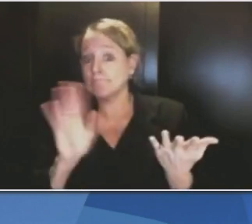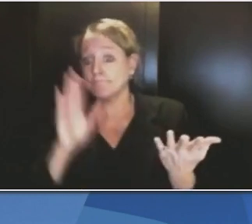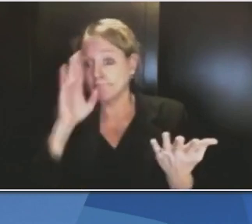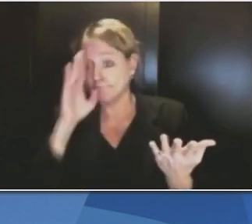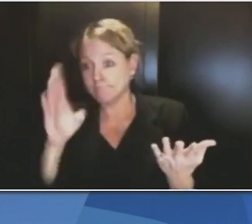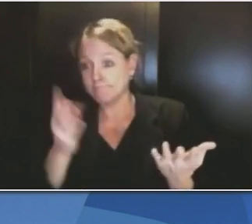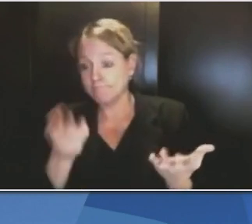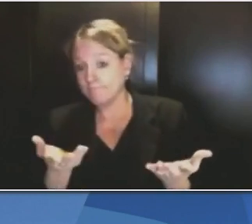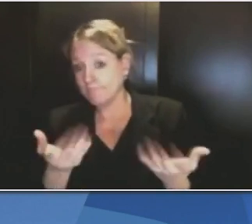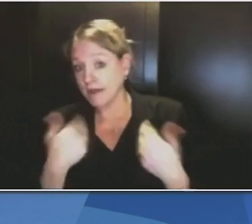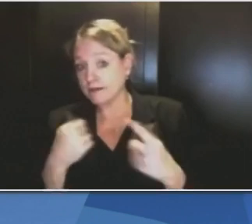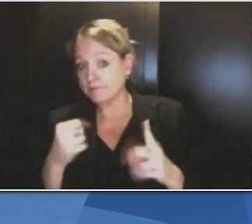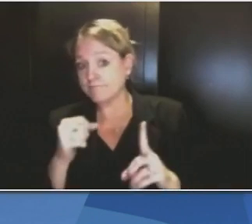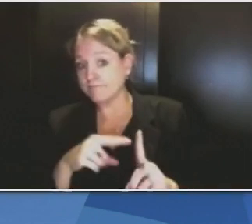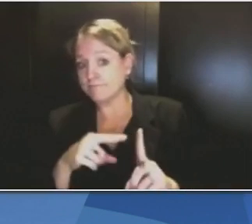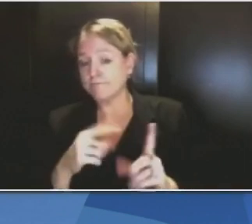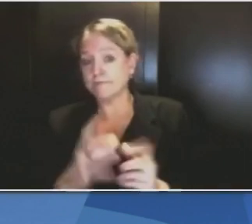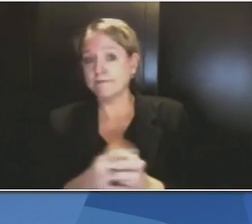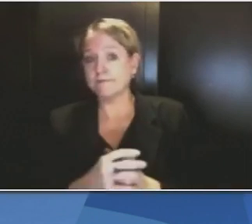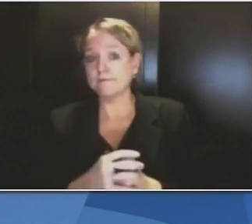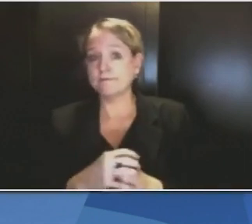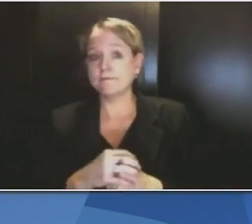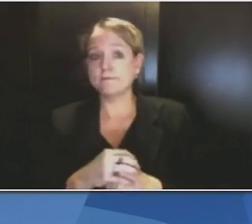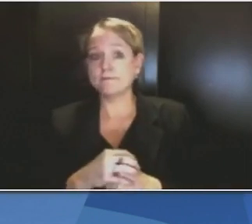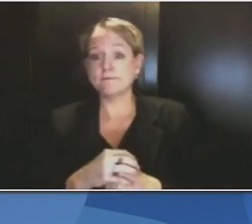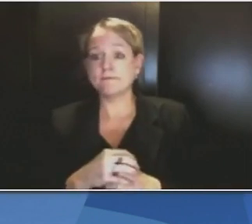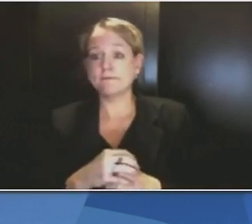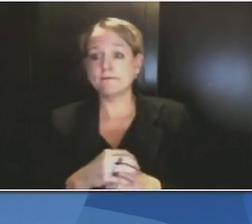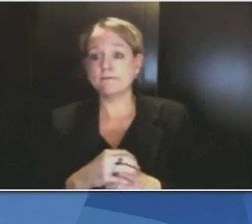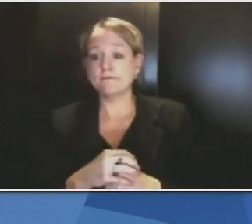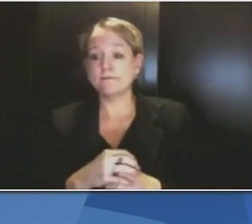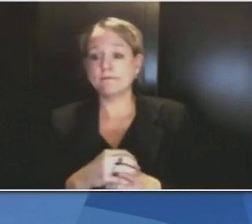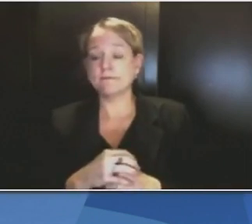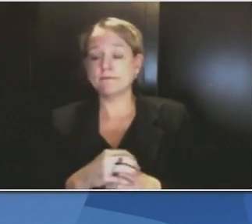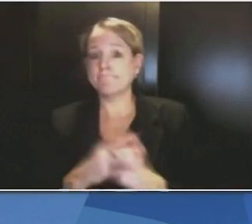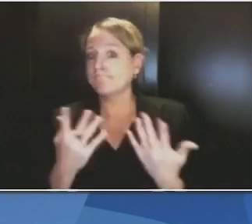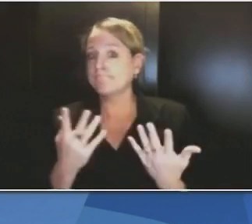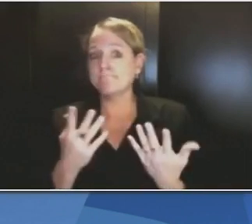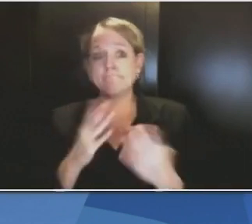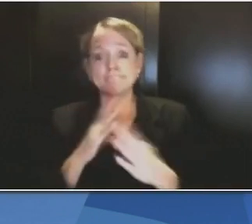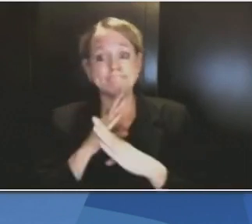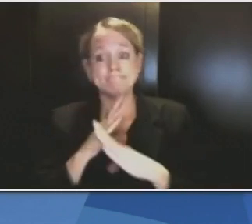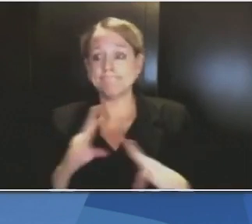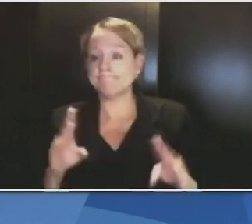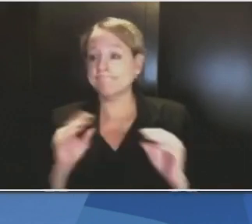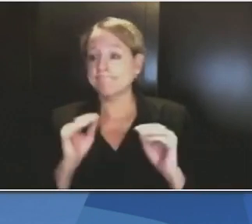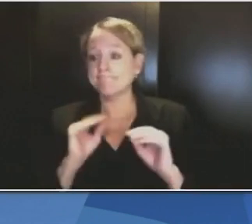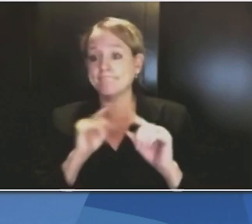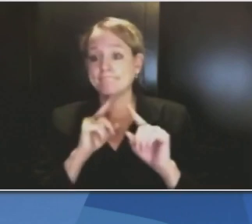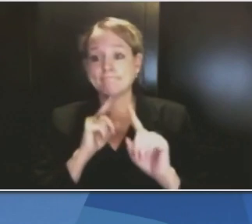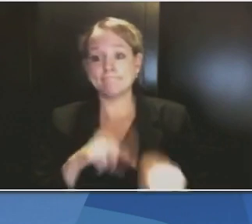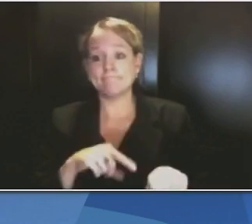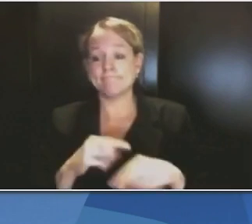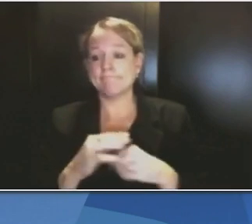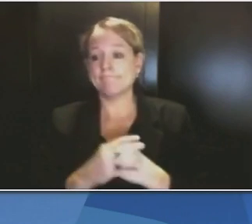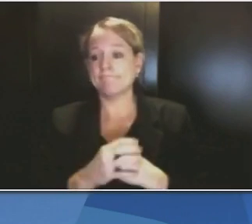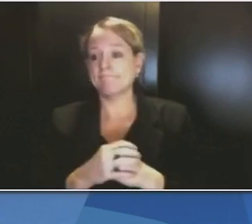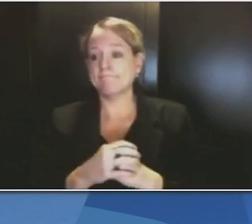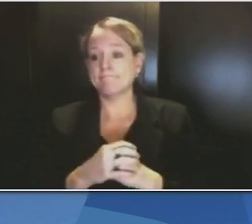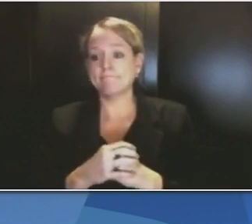All right, how about Caroline Peterson from NBC 15? Caroline, are you there? Yes, can you guys hear me